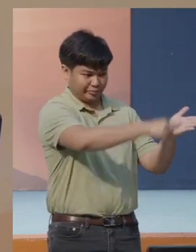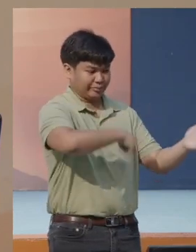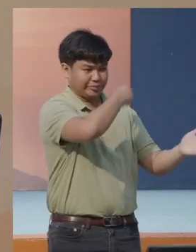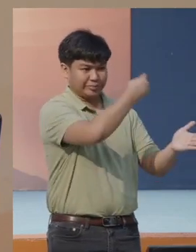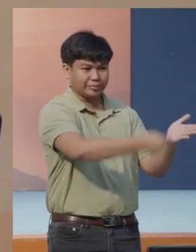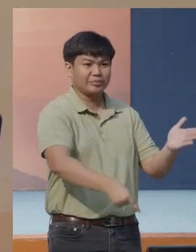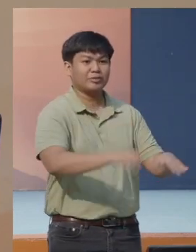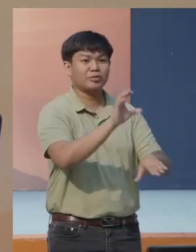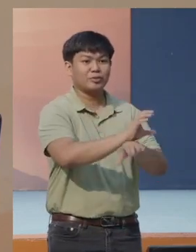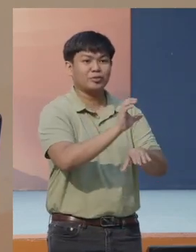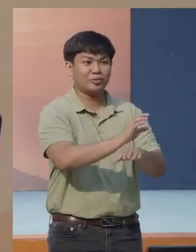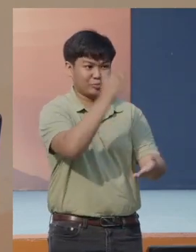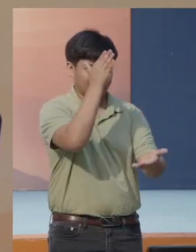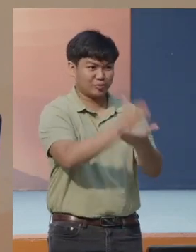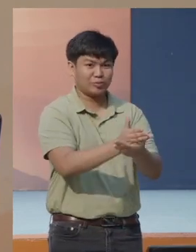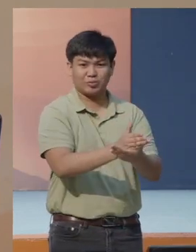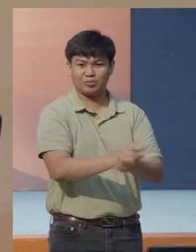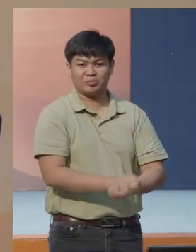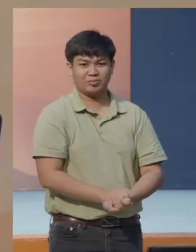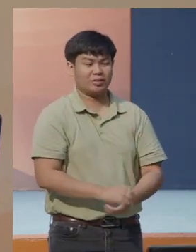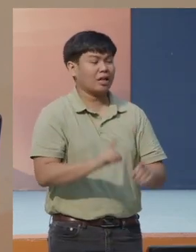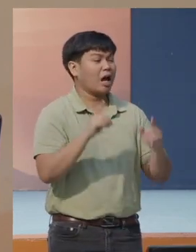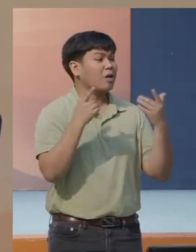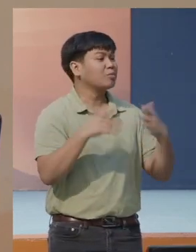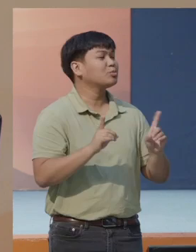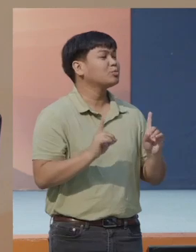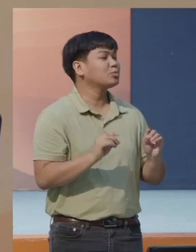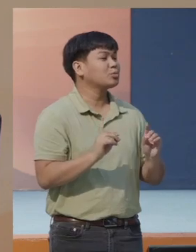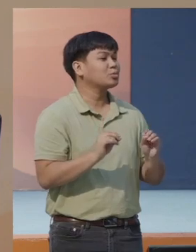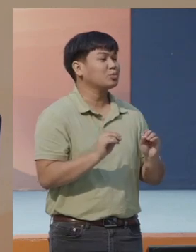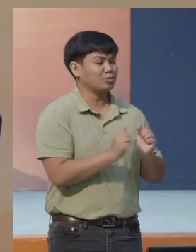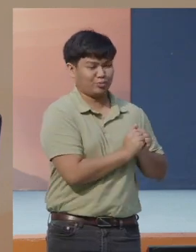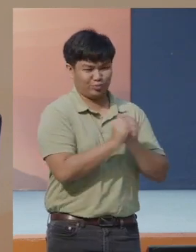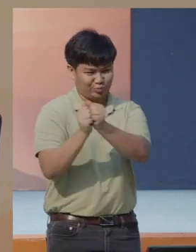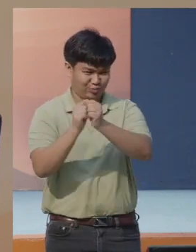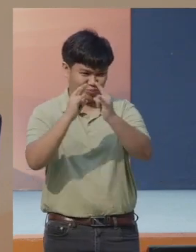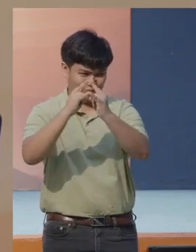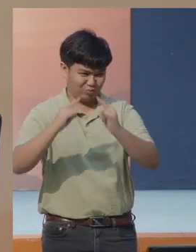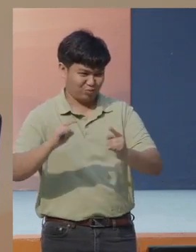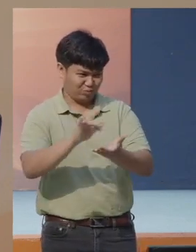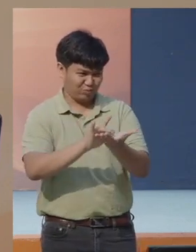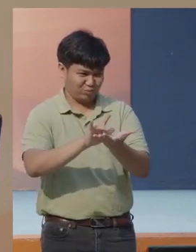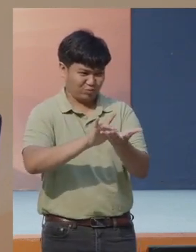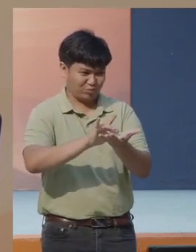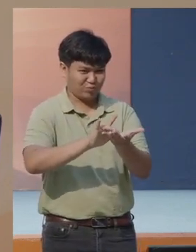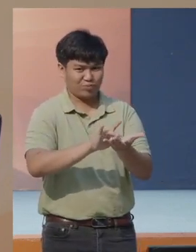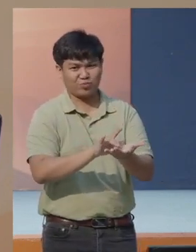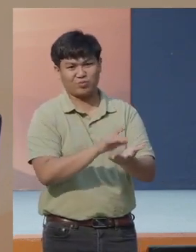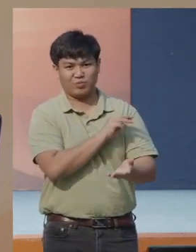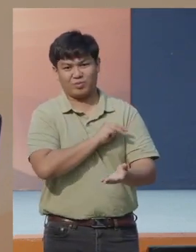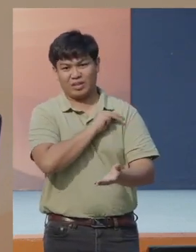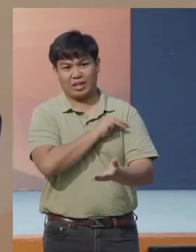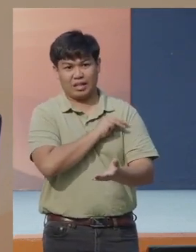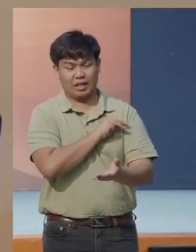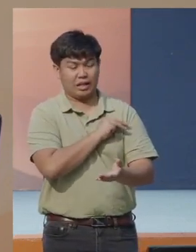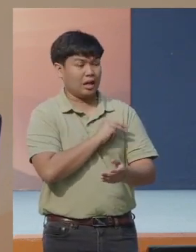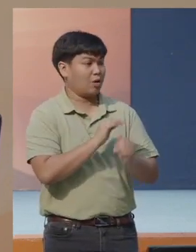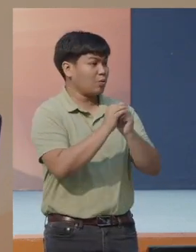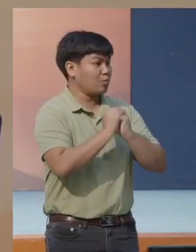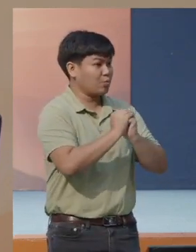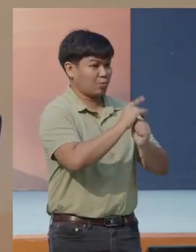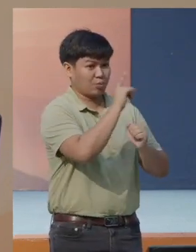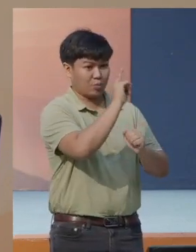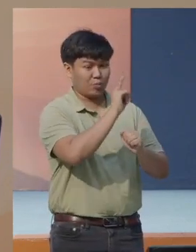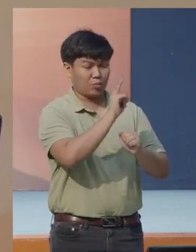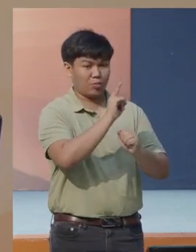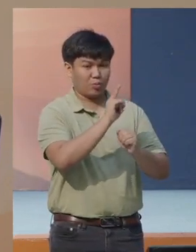church on that Sunday. You know why? Instead of worshiping at our usual location